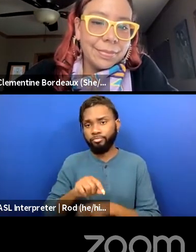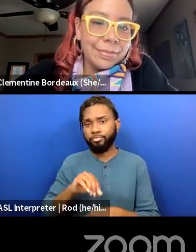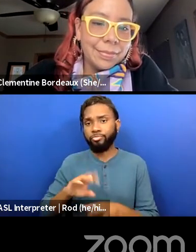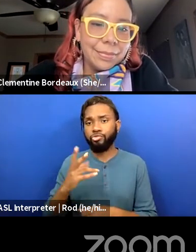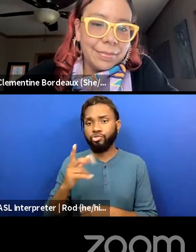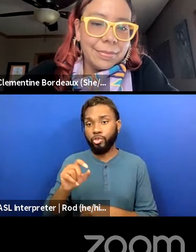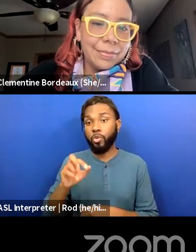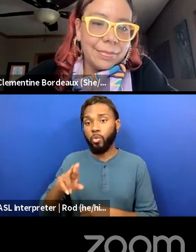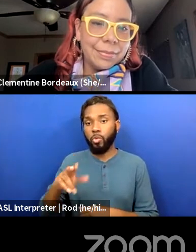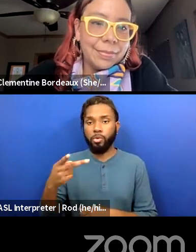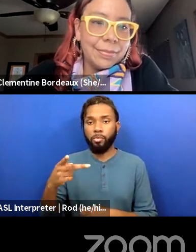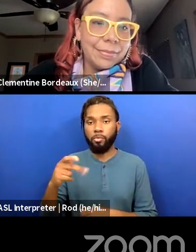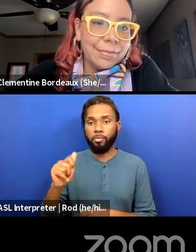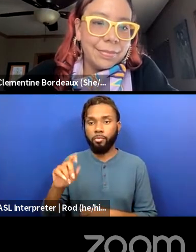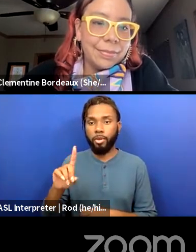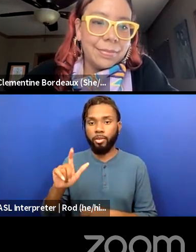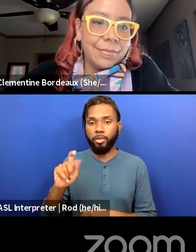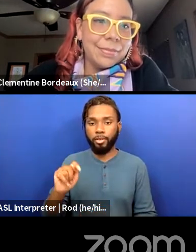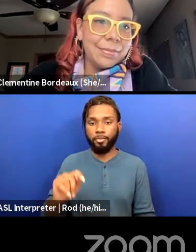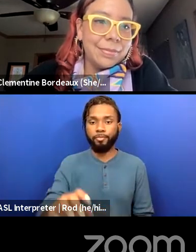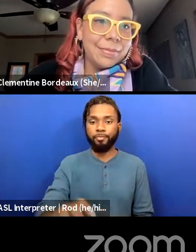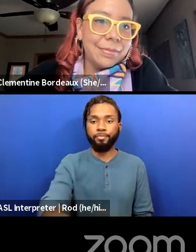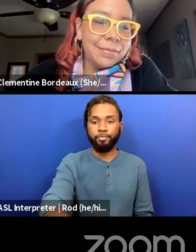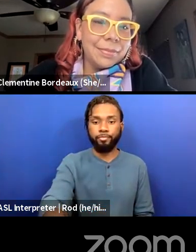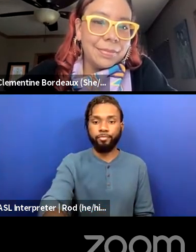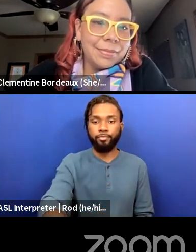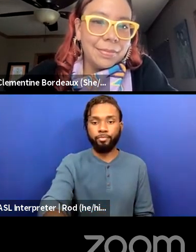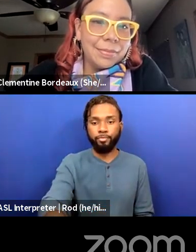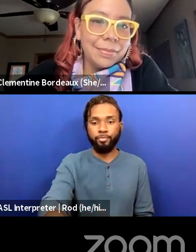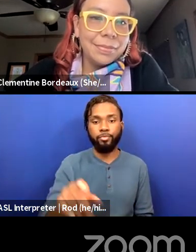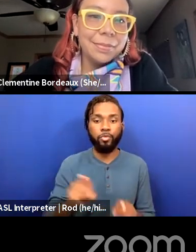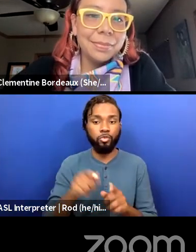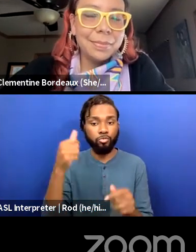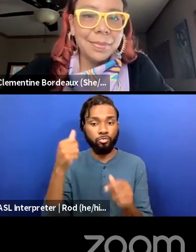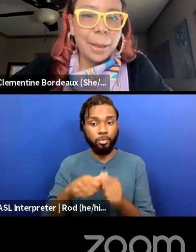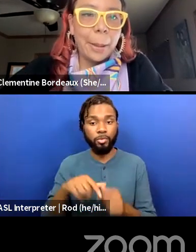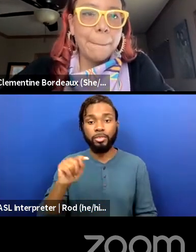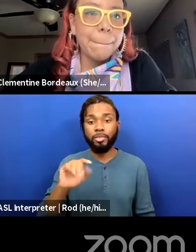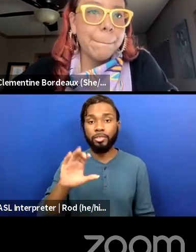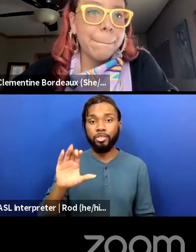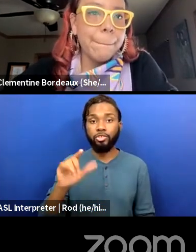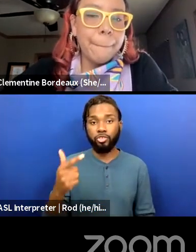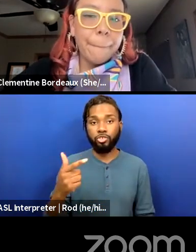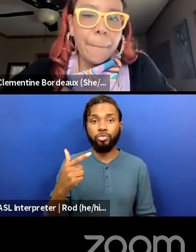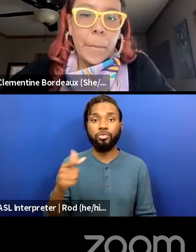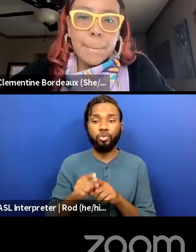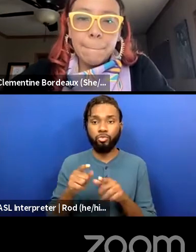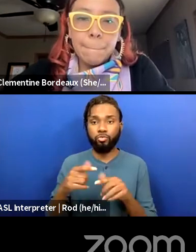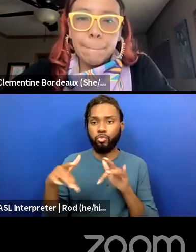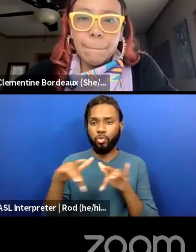Padlet. I also want to let everyone know that TCG is recording parts of this session. So,